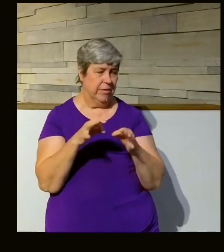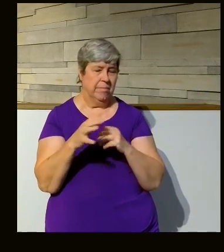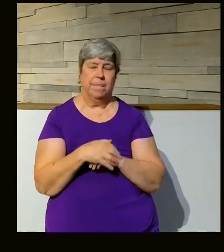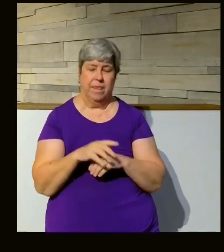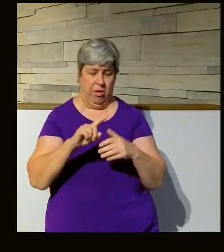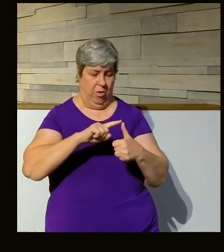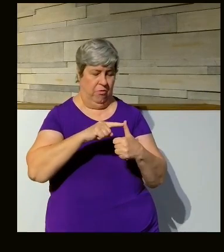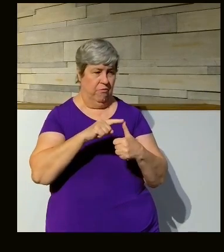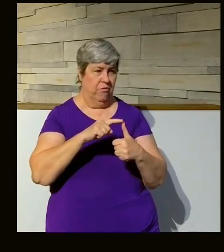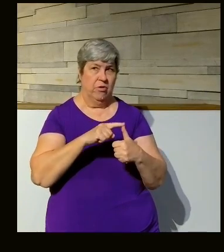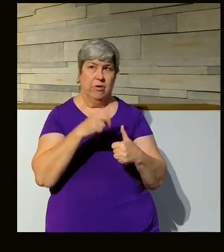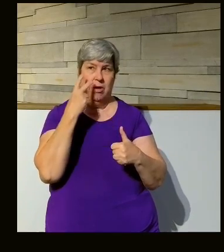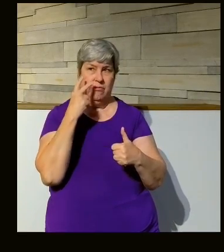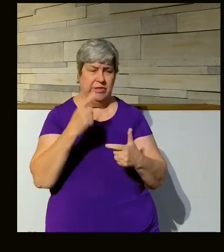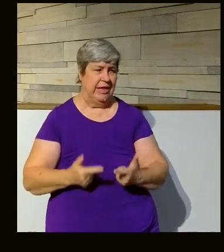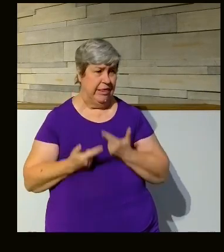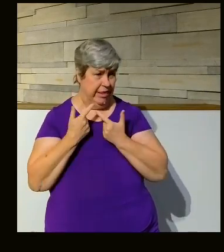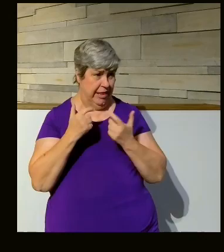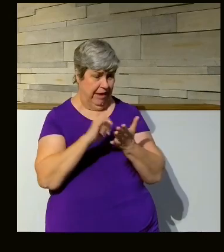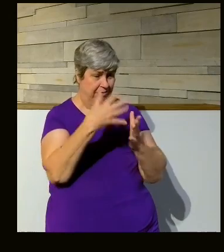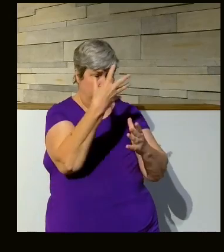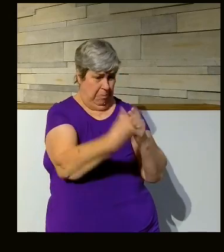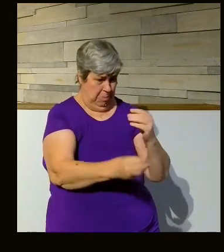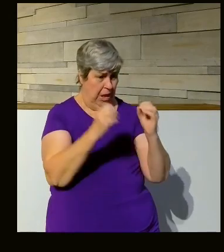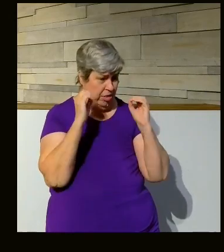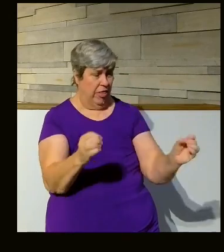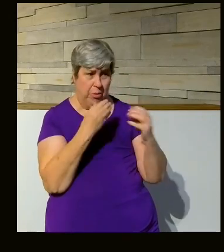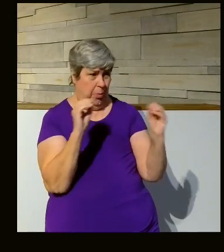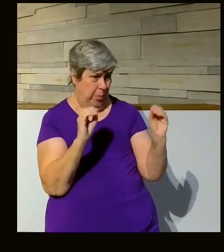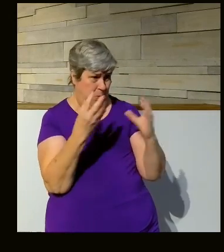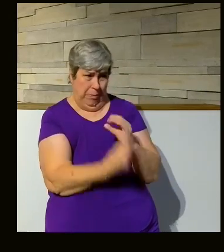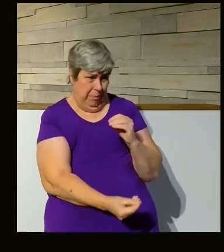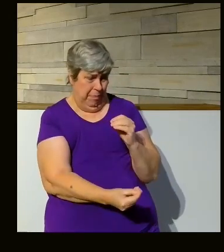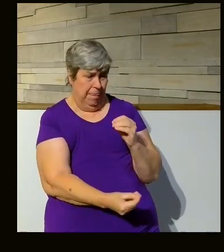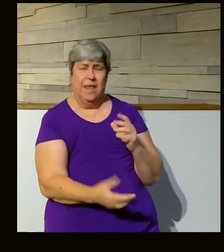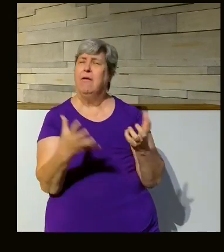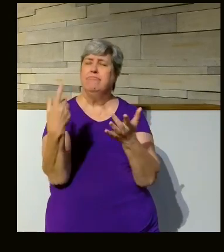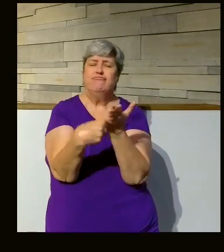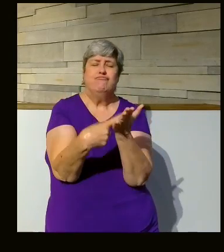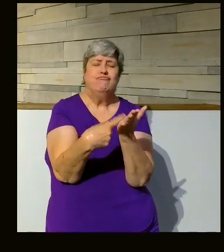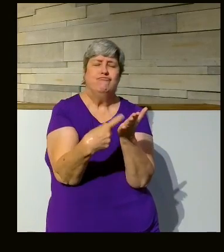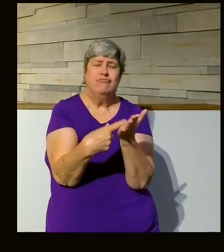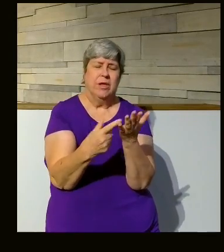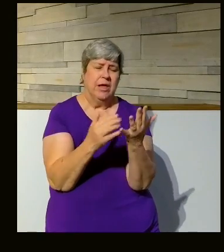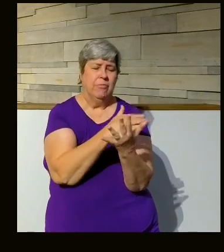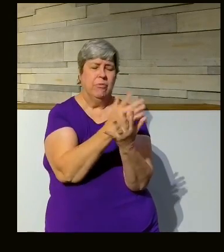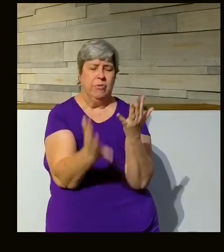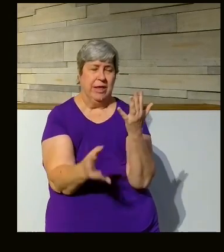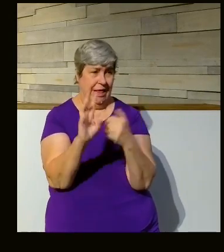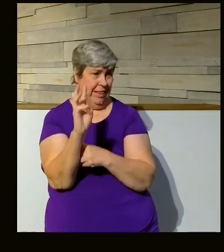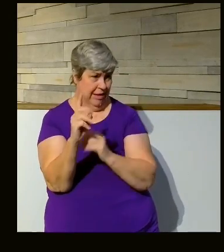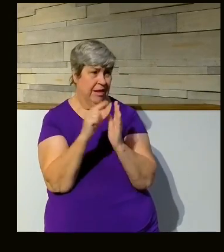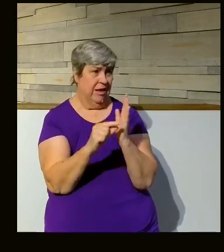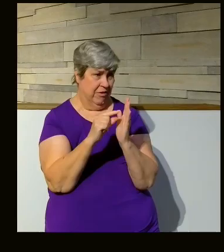We're going to begin by looking at the life lacking nothing. And when this, I want to talk to you just real quickly. We're going to survey the six verses